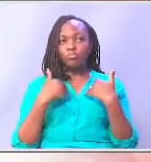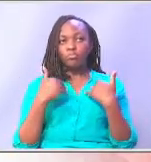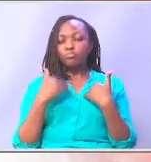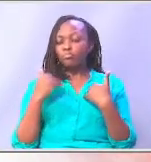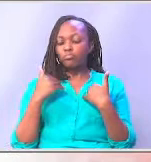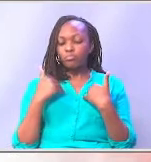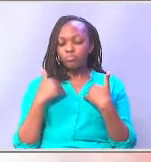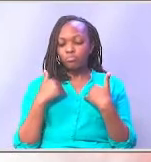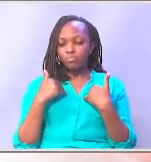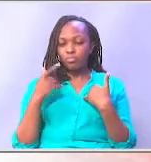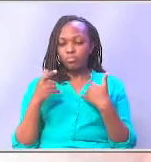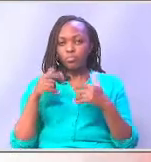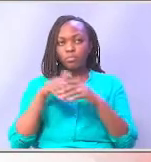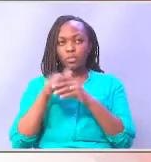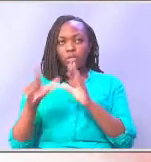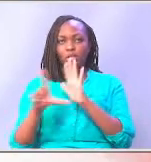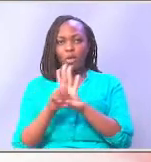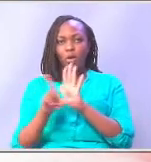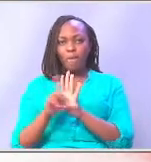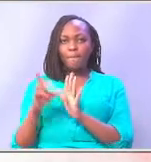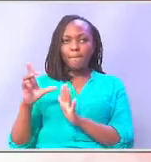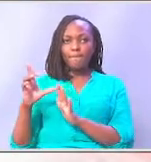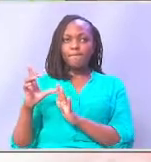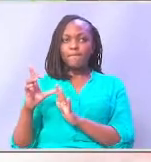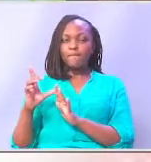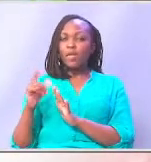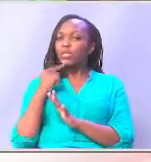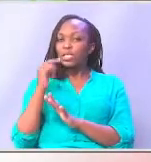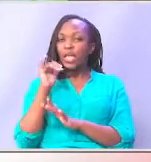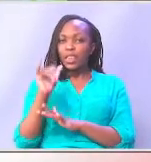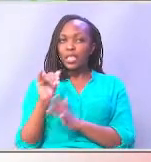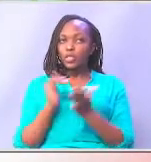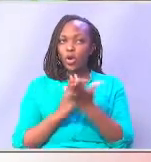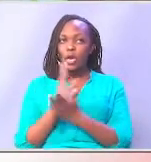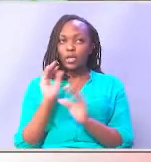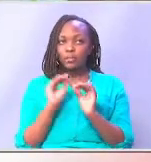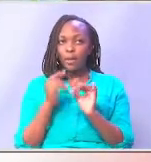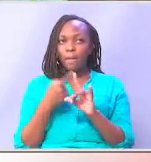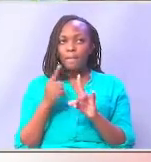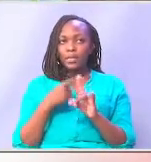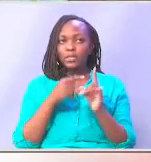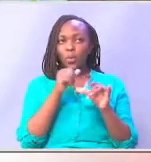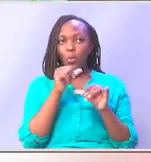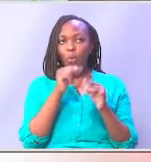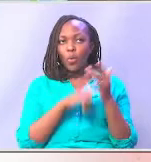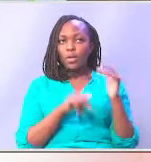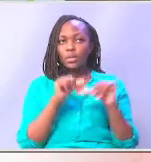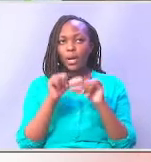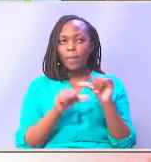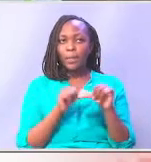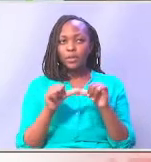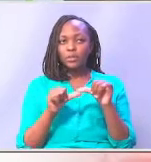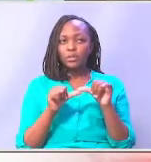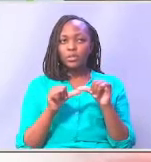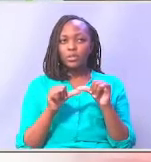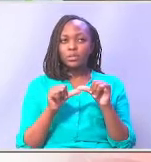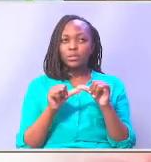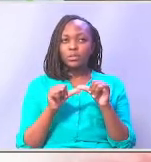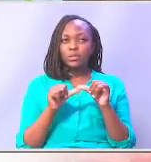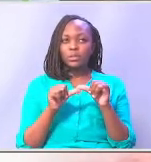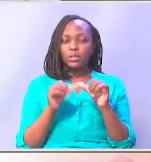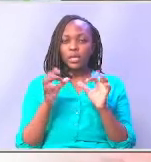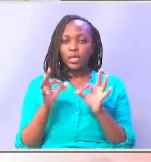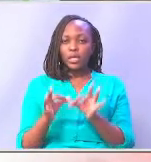later, we want to say that is not correct. But what if a Ghana, for example, has a